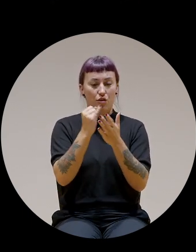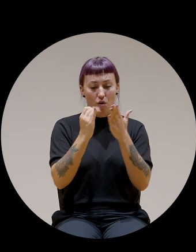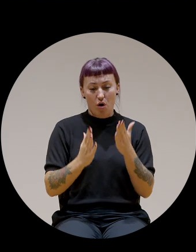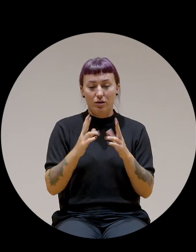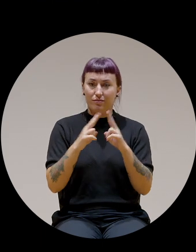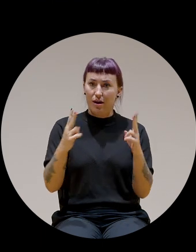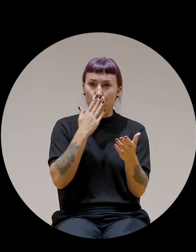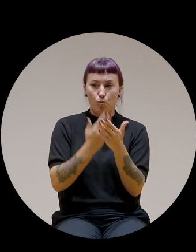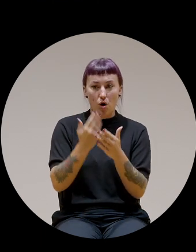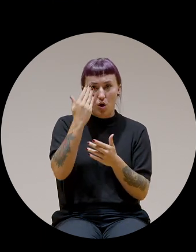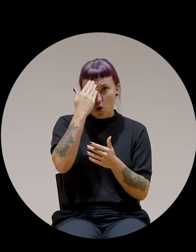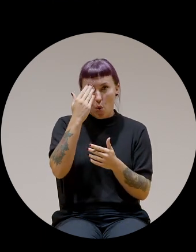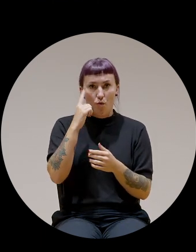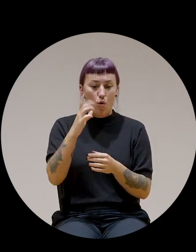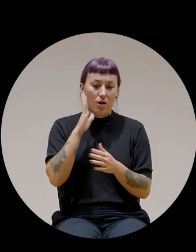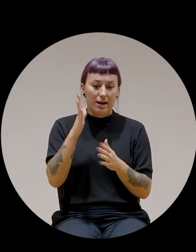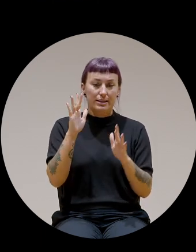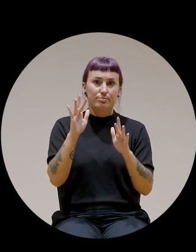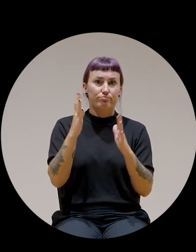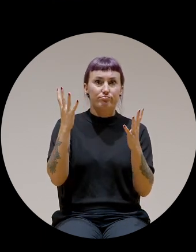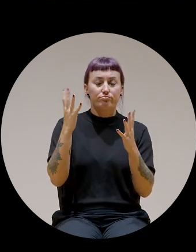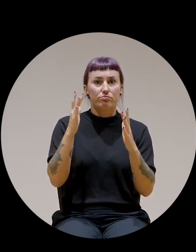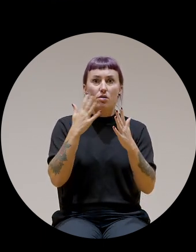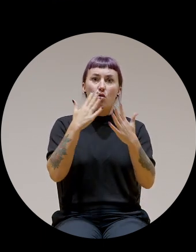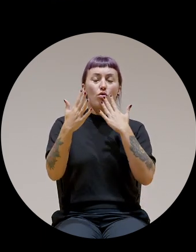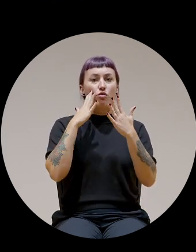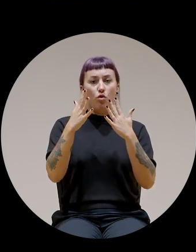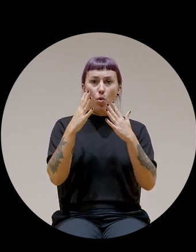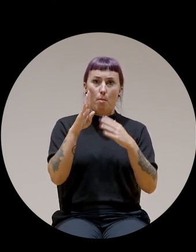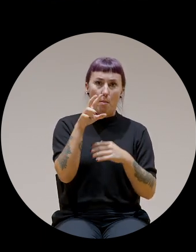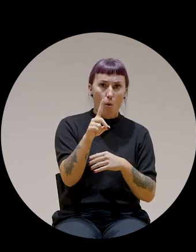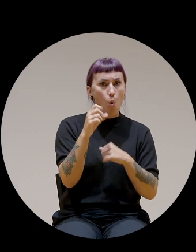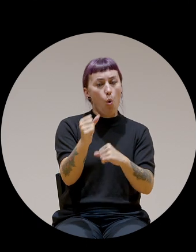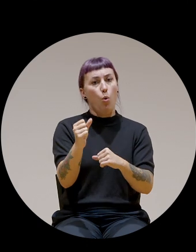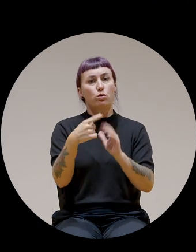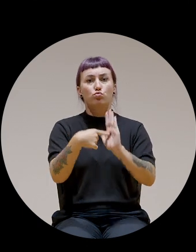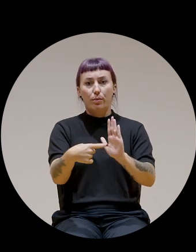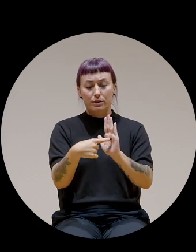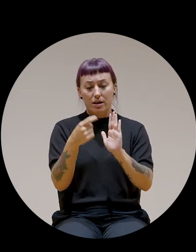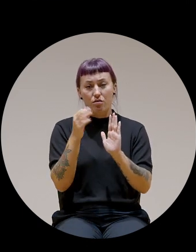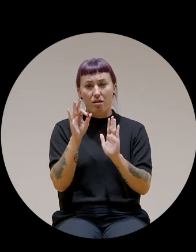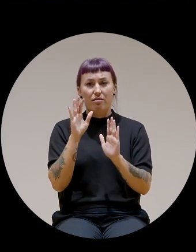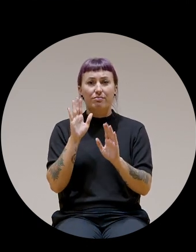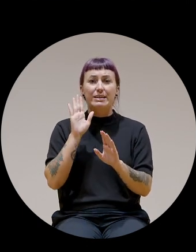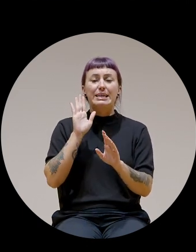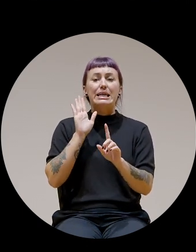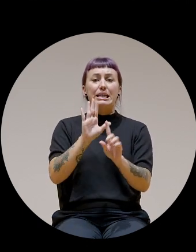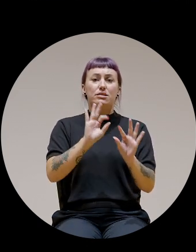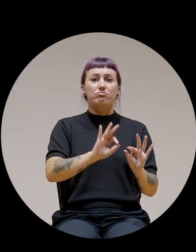known for his vibrant and quite distinct, bold representations of